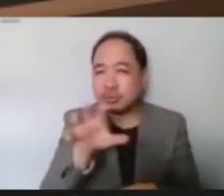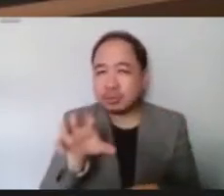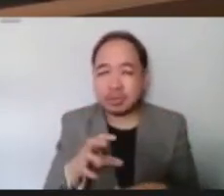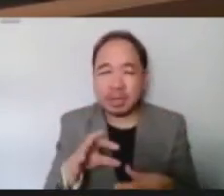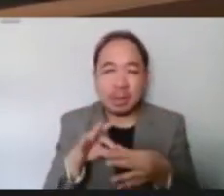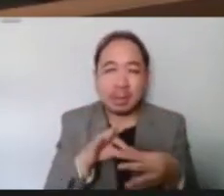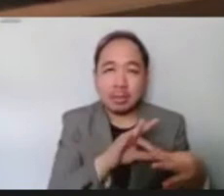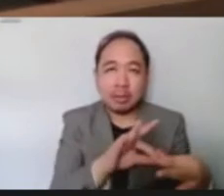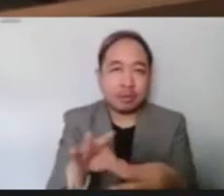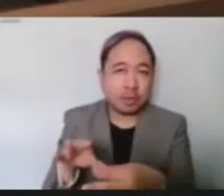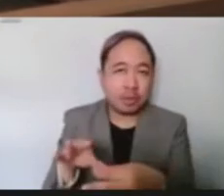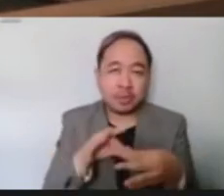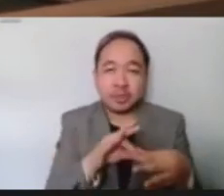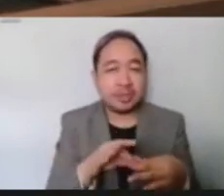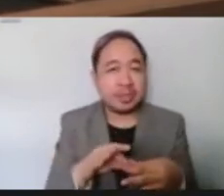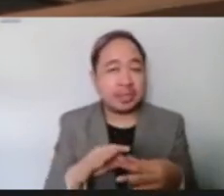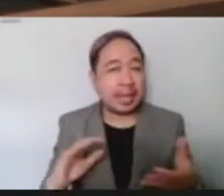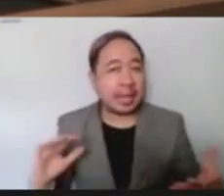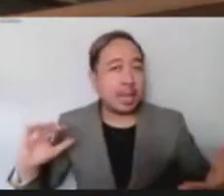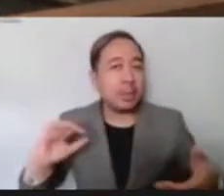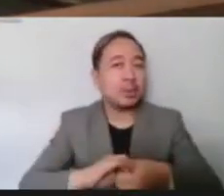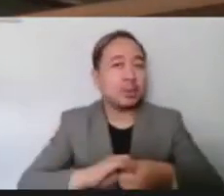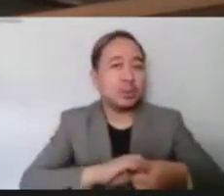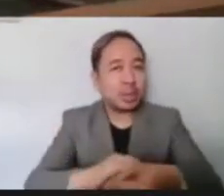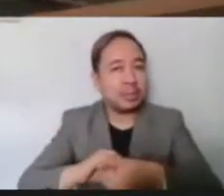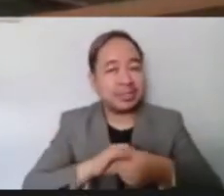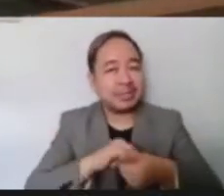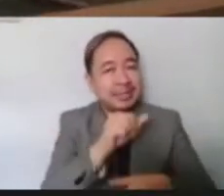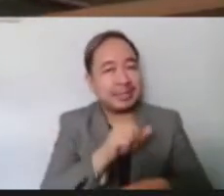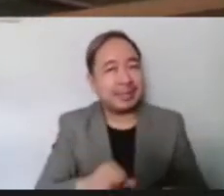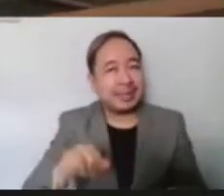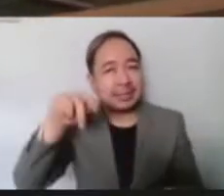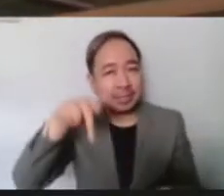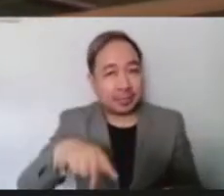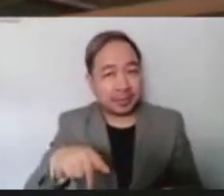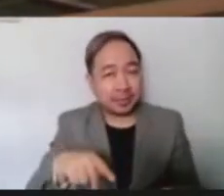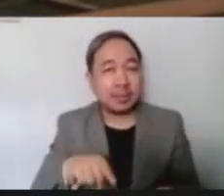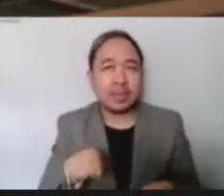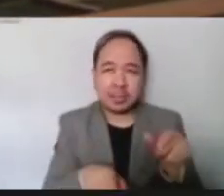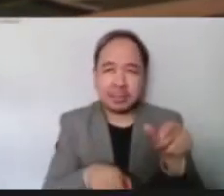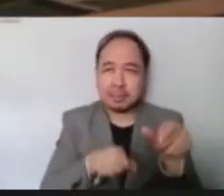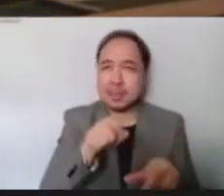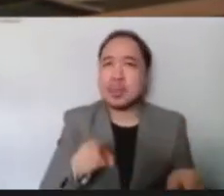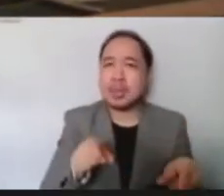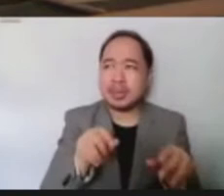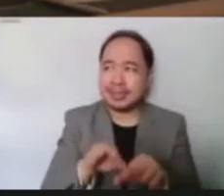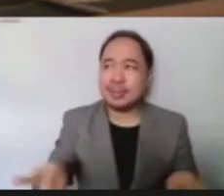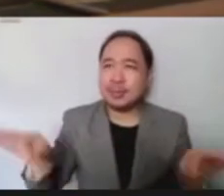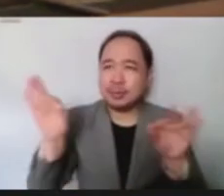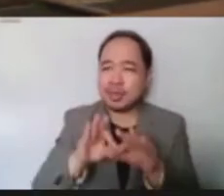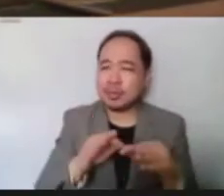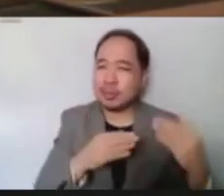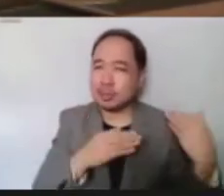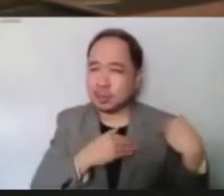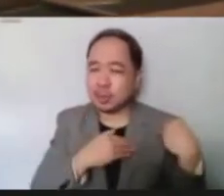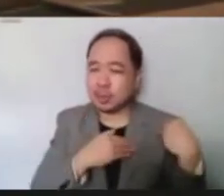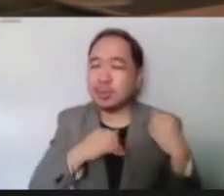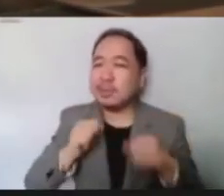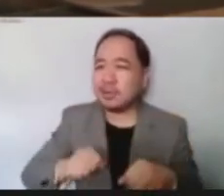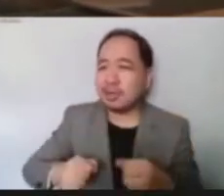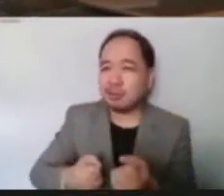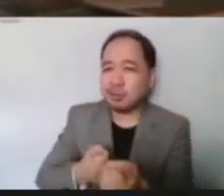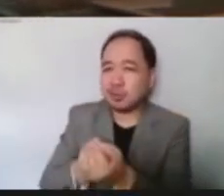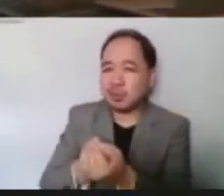and solidarity in Asia and Pacific in this peoples are playing instrumental roles and significantly contributing